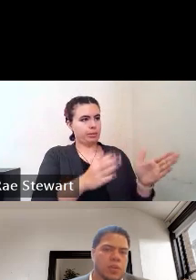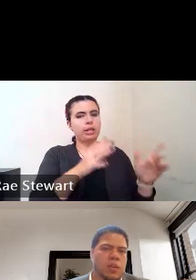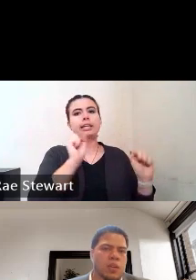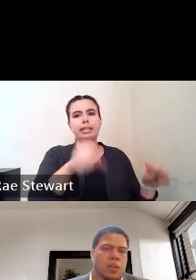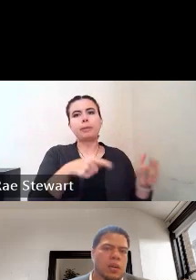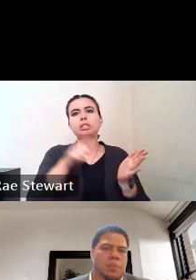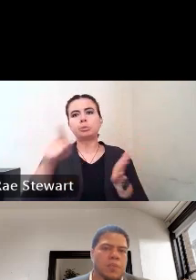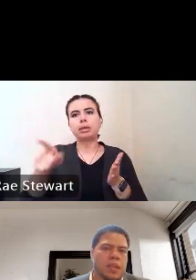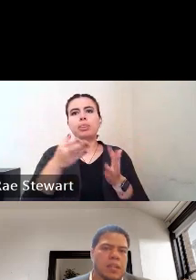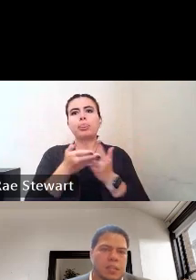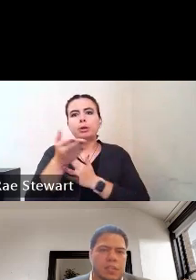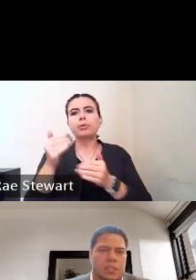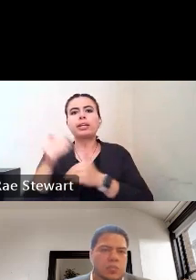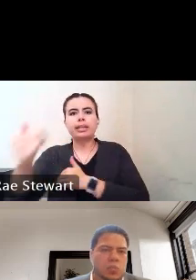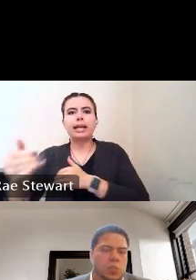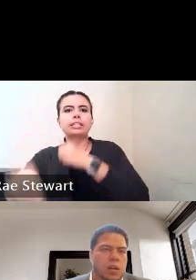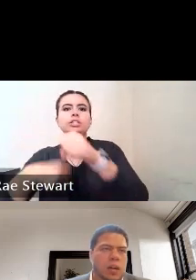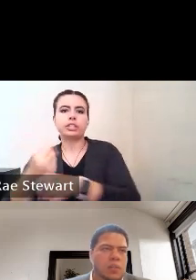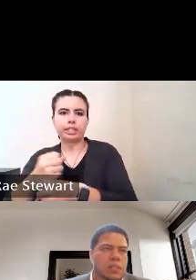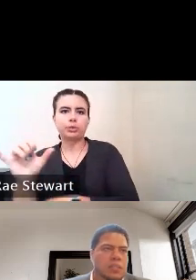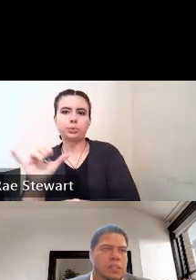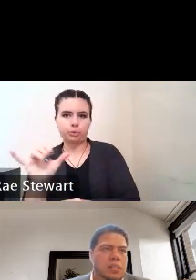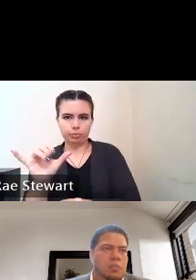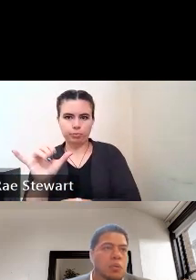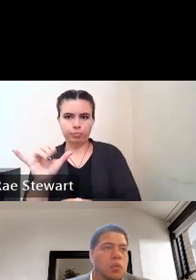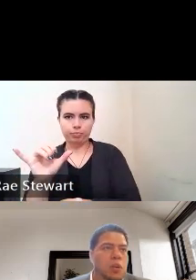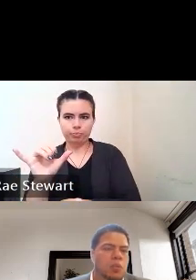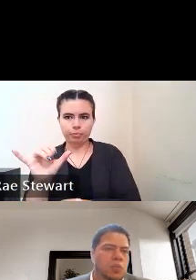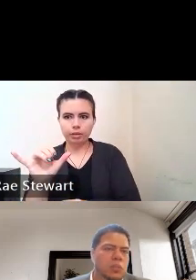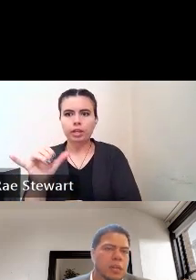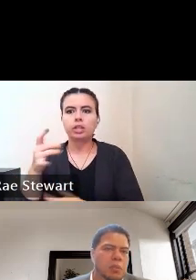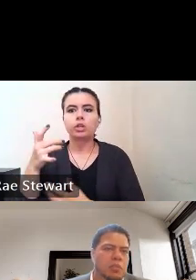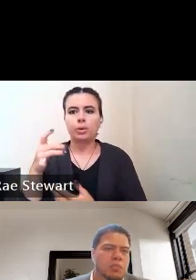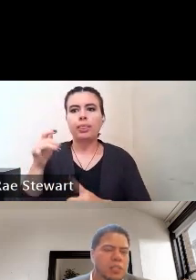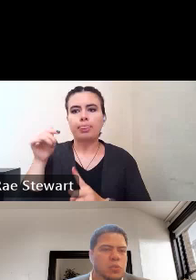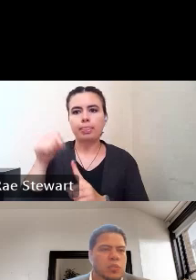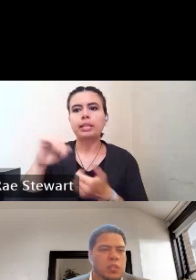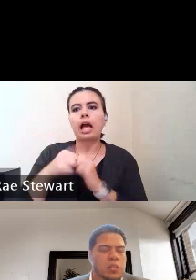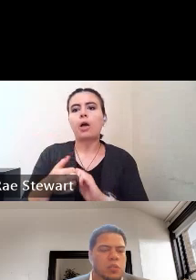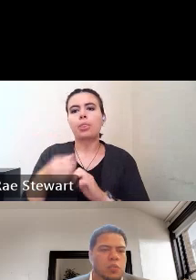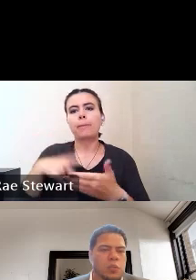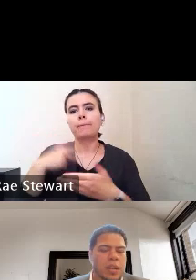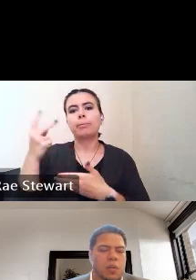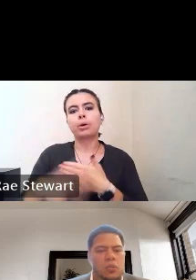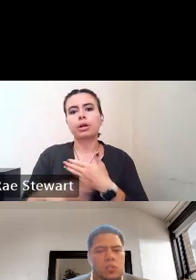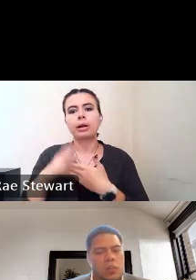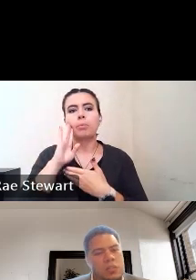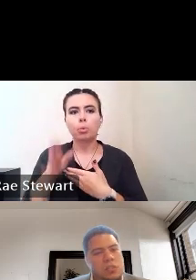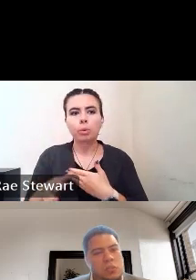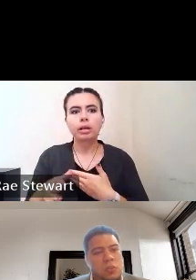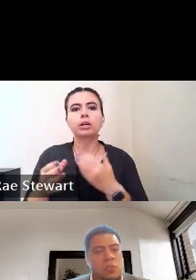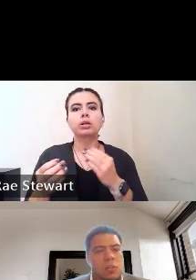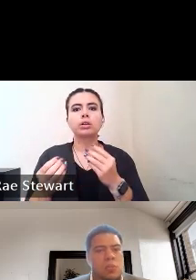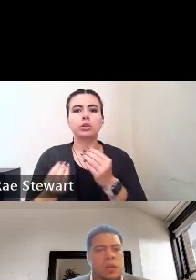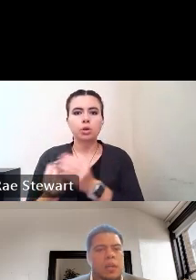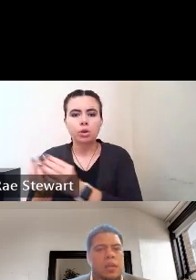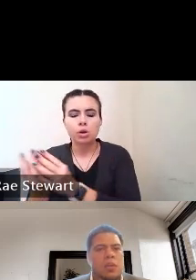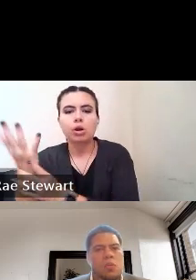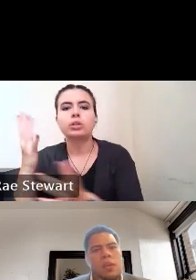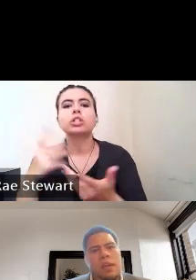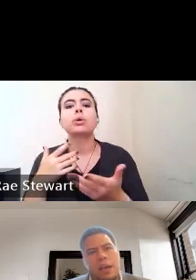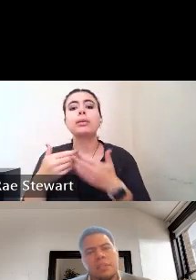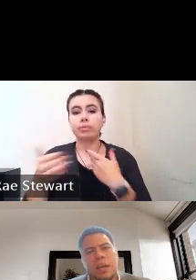fiscal year. And this is how this program overall timeline provides you an overview that although there's a short